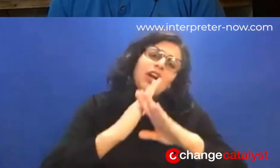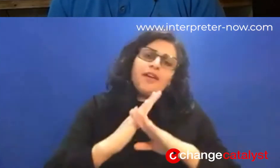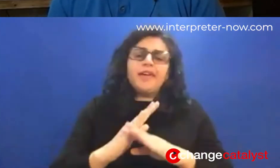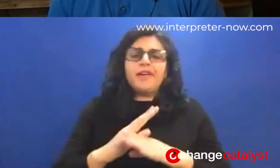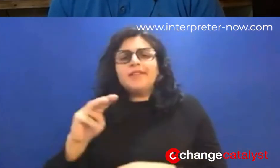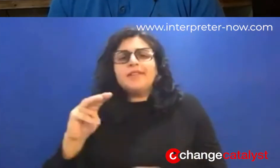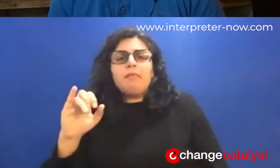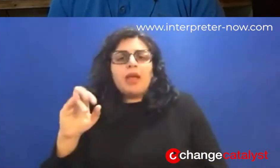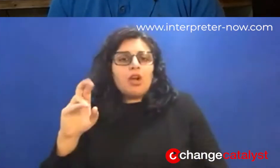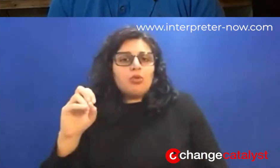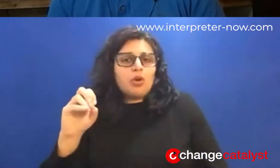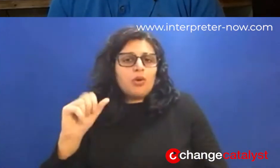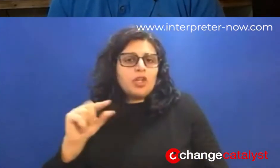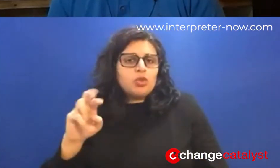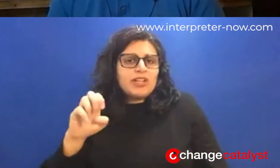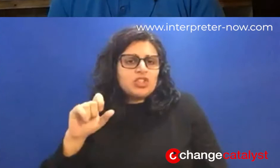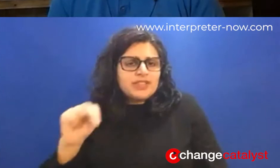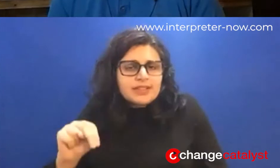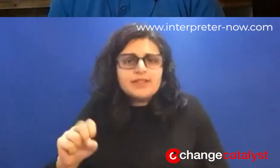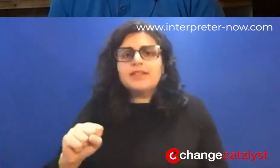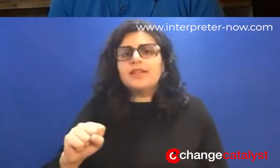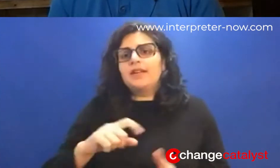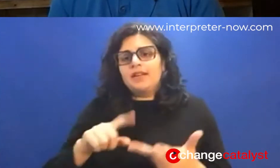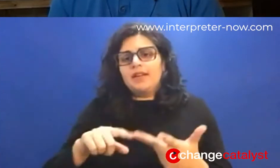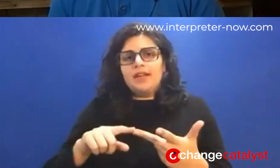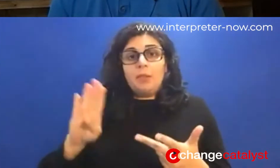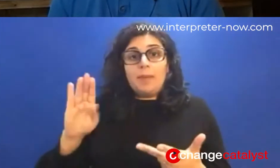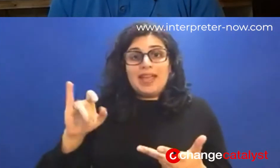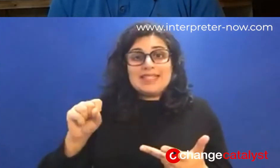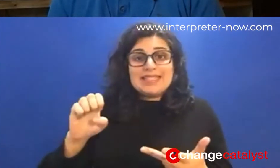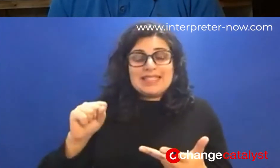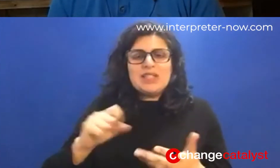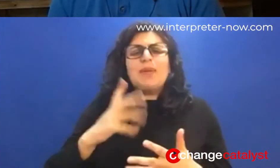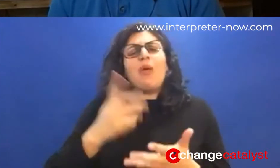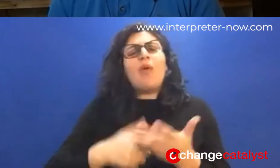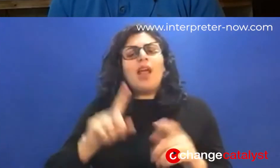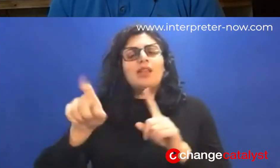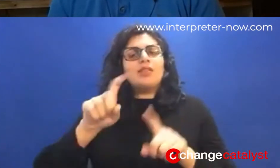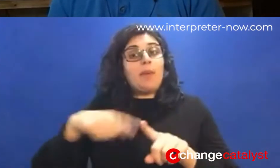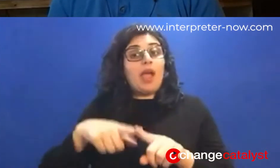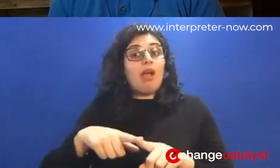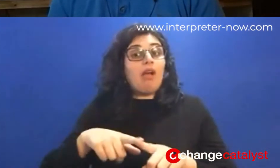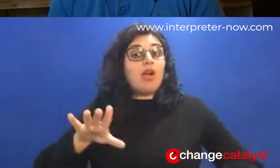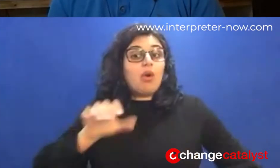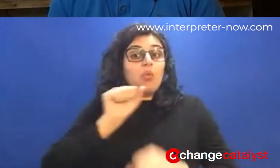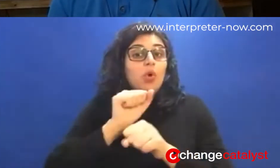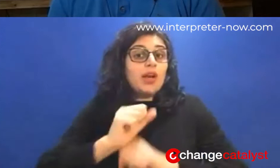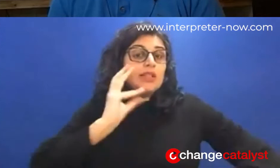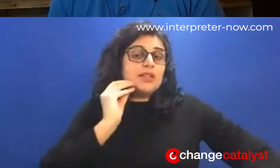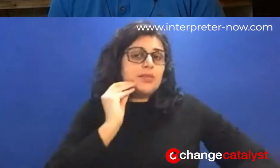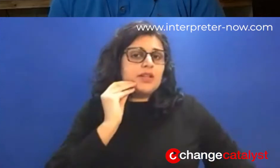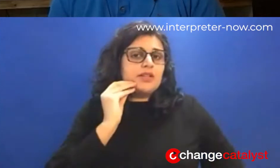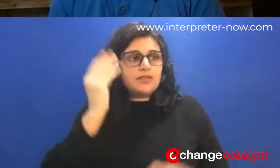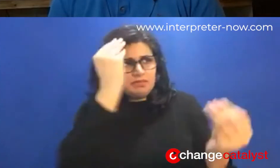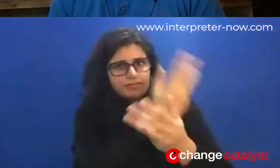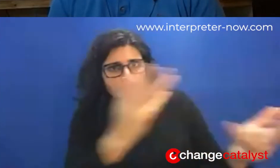to talk a little bit about what you've experienced in your work, just to give people a sense that perhaps those aren't just